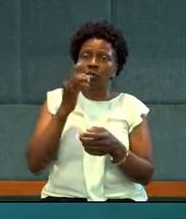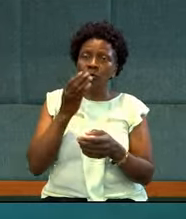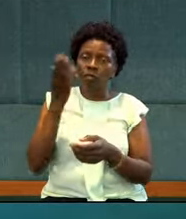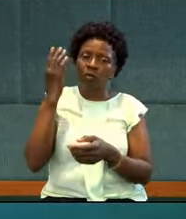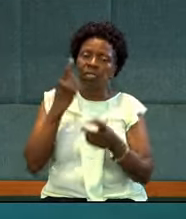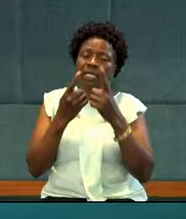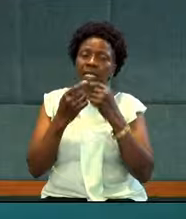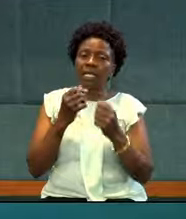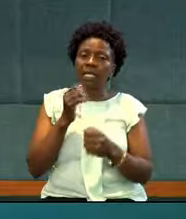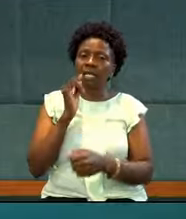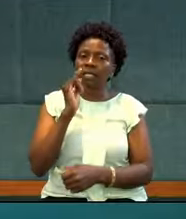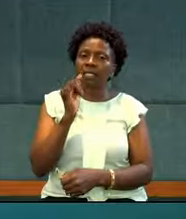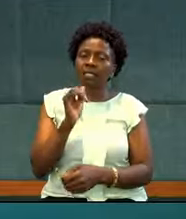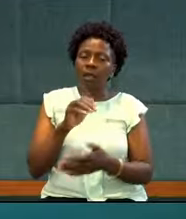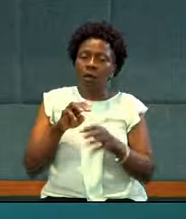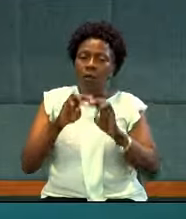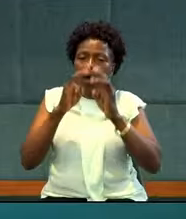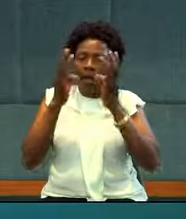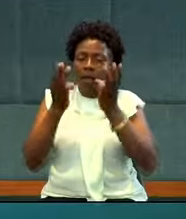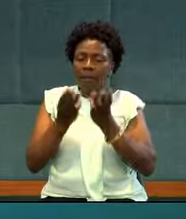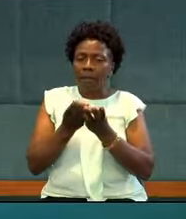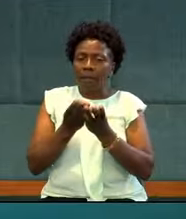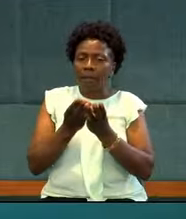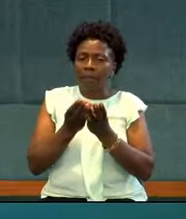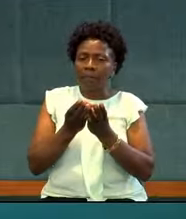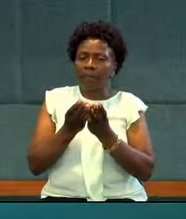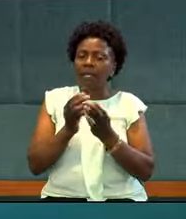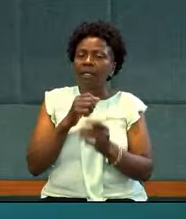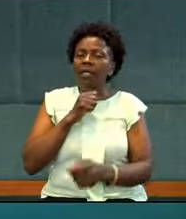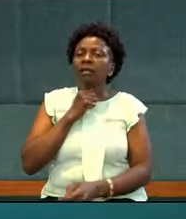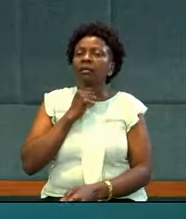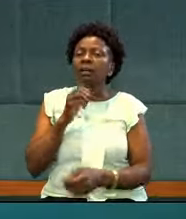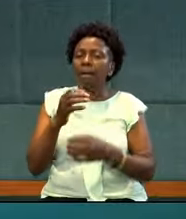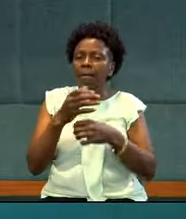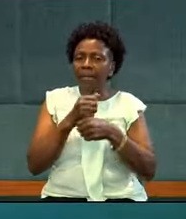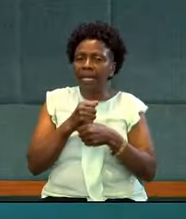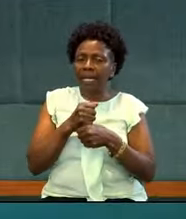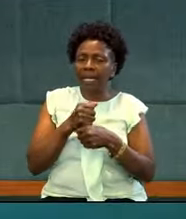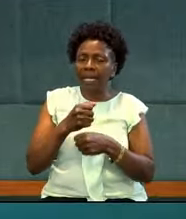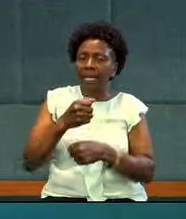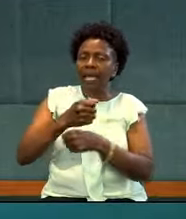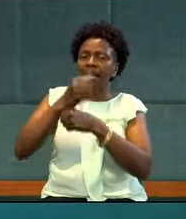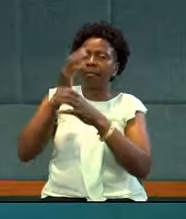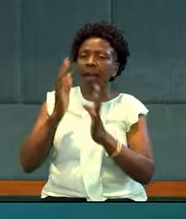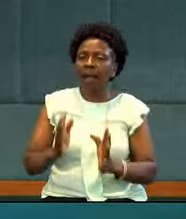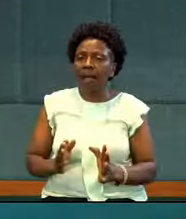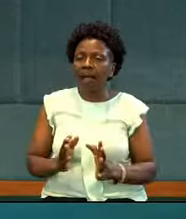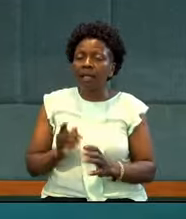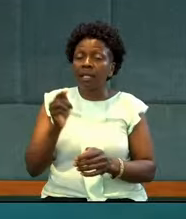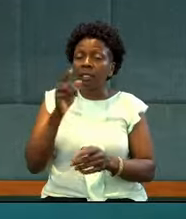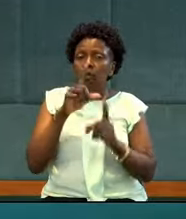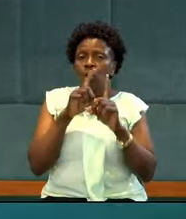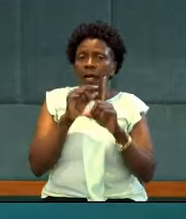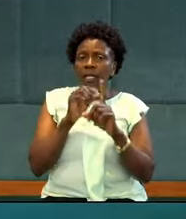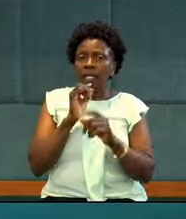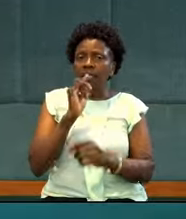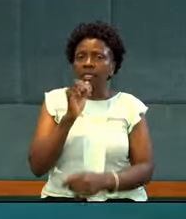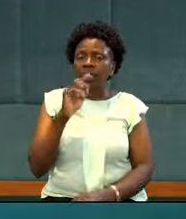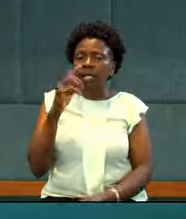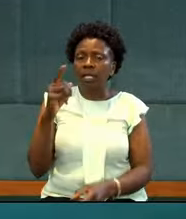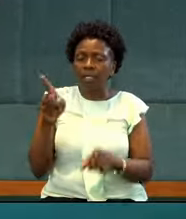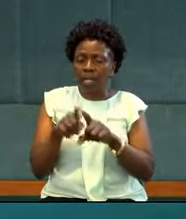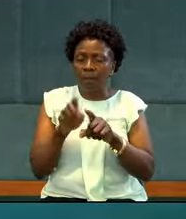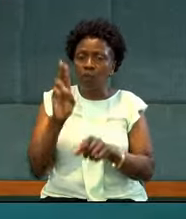this. The word, I will make him a helper meet, in Hebrew, the word Ezer. That word is